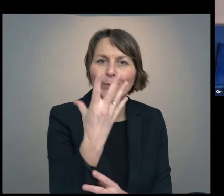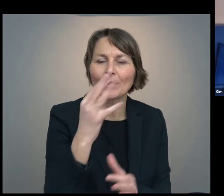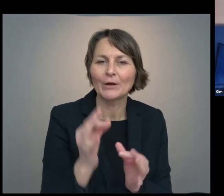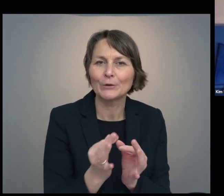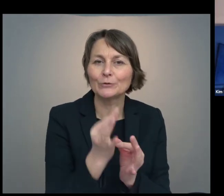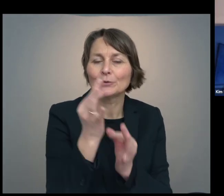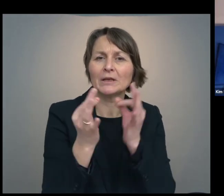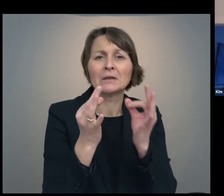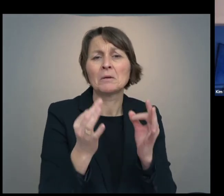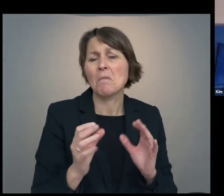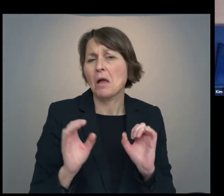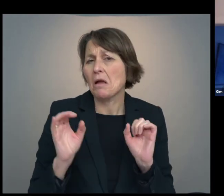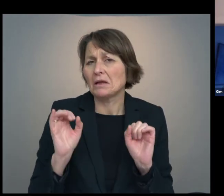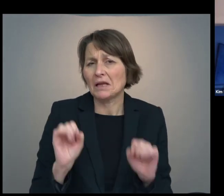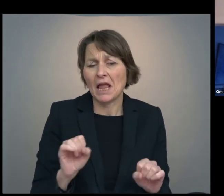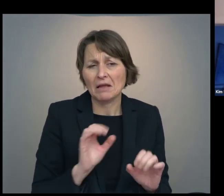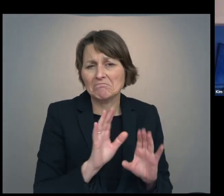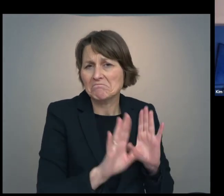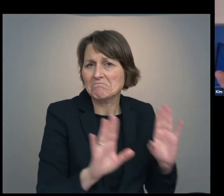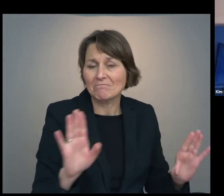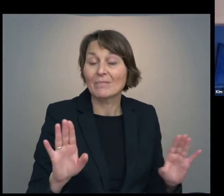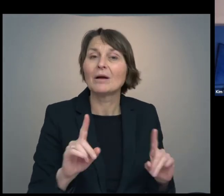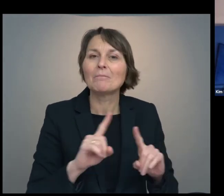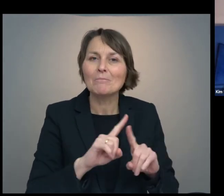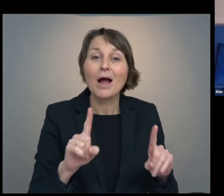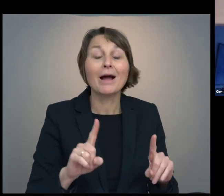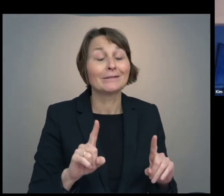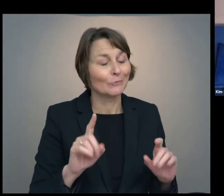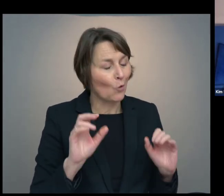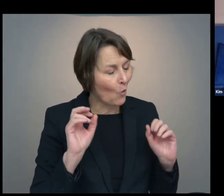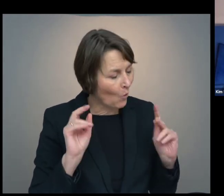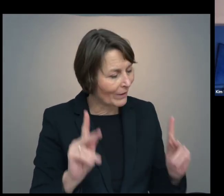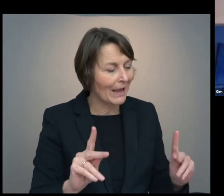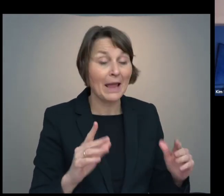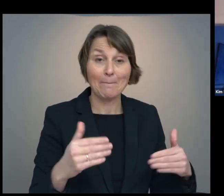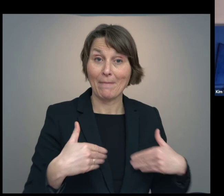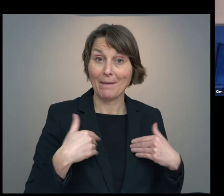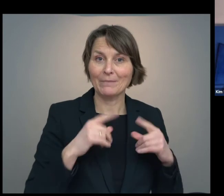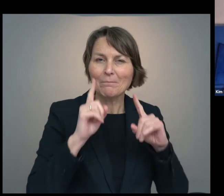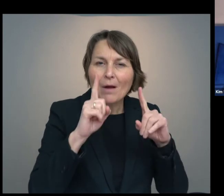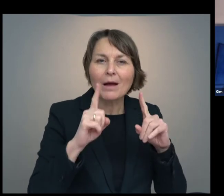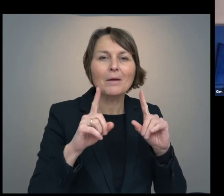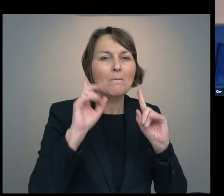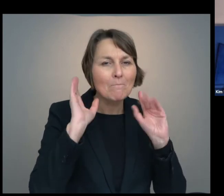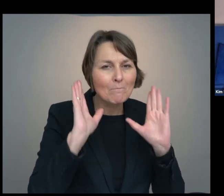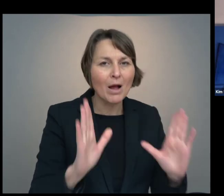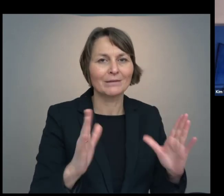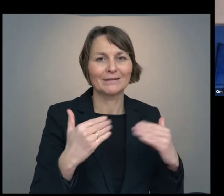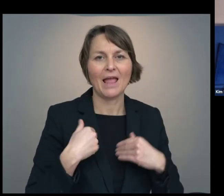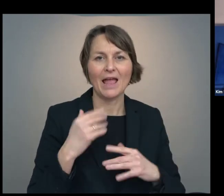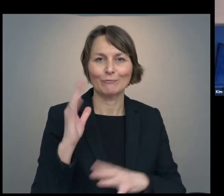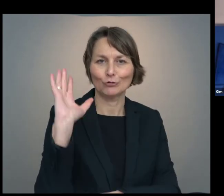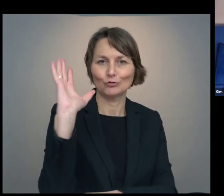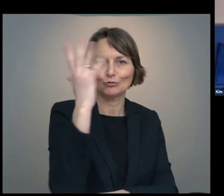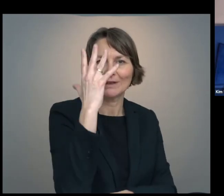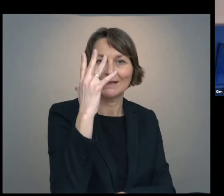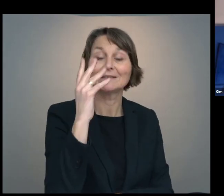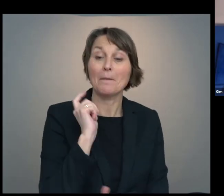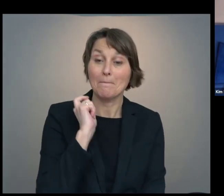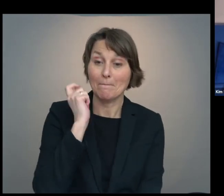or axe. So as we can do other things than swag as long as it's trees. Yeah.